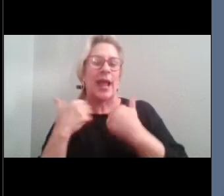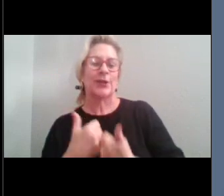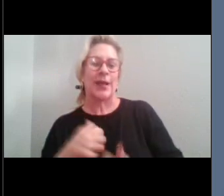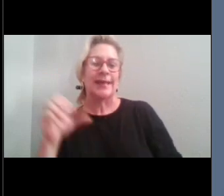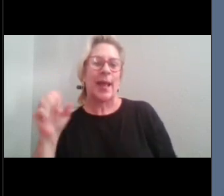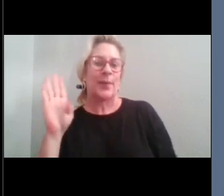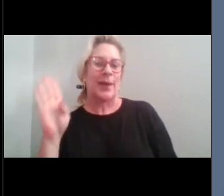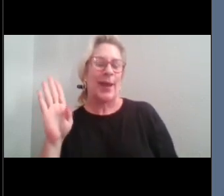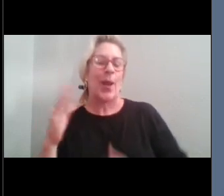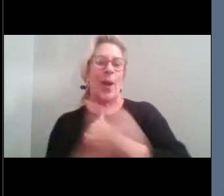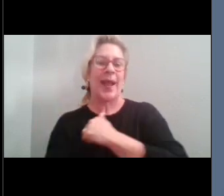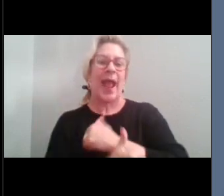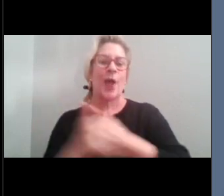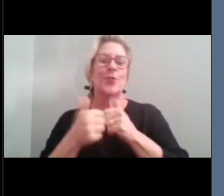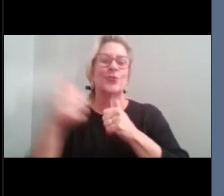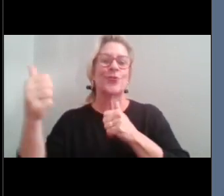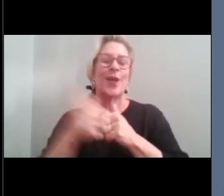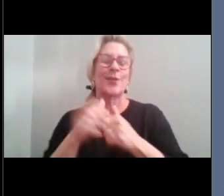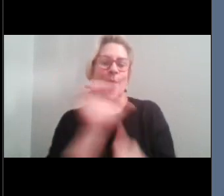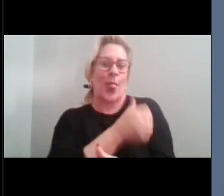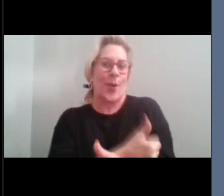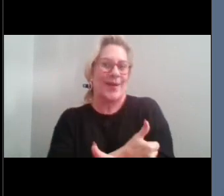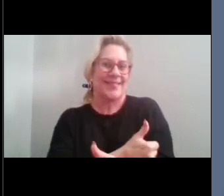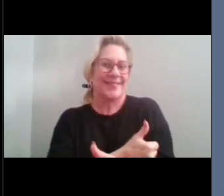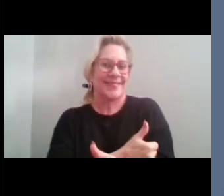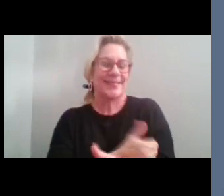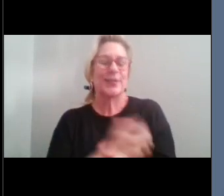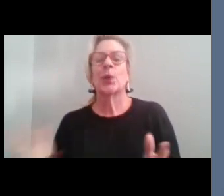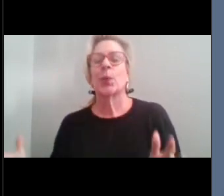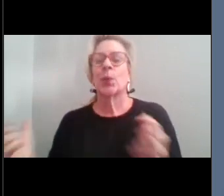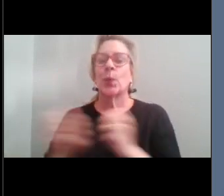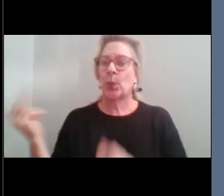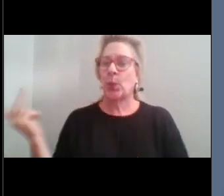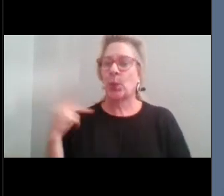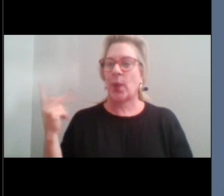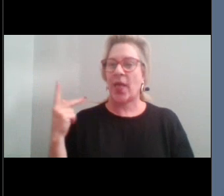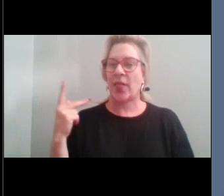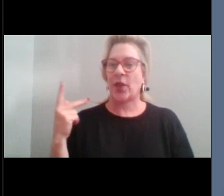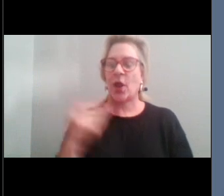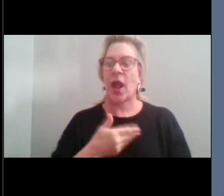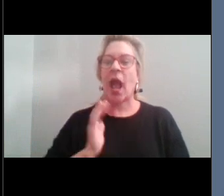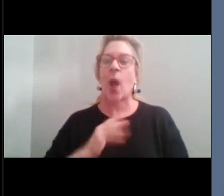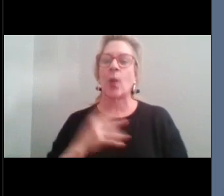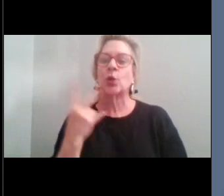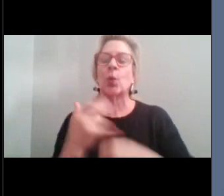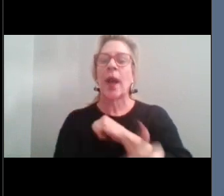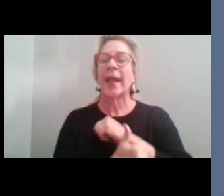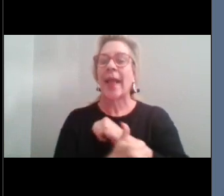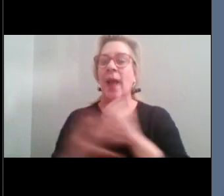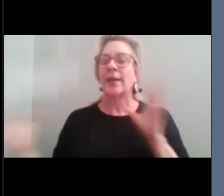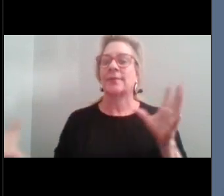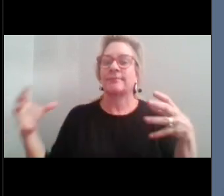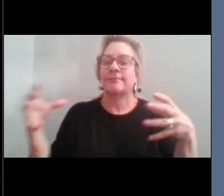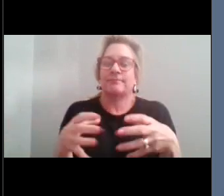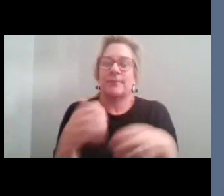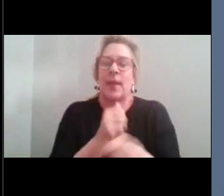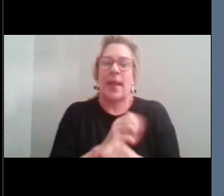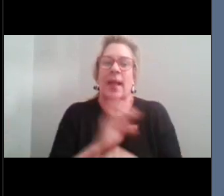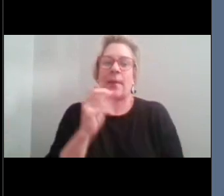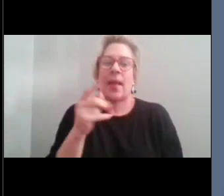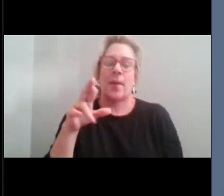County Transportation Authority. Together, our two-county region make up the Inland Empire.